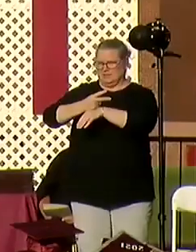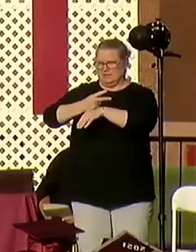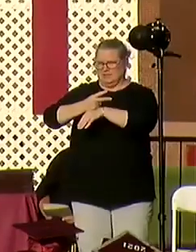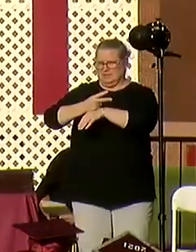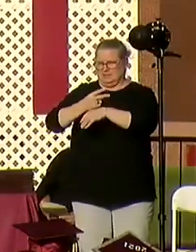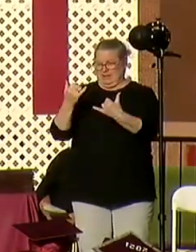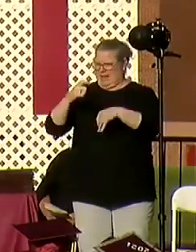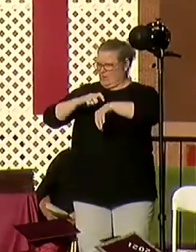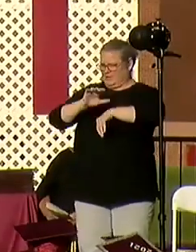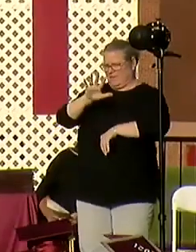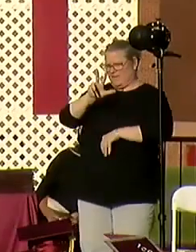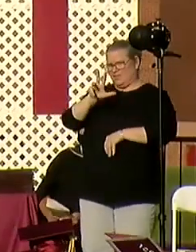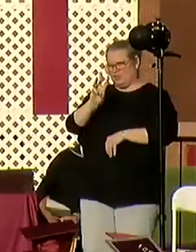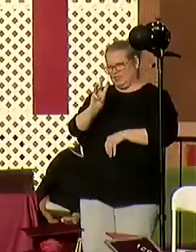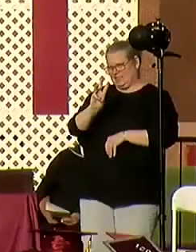5:36,